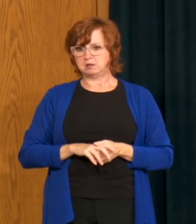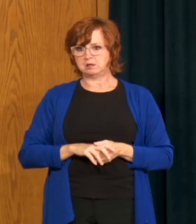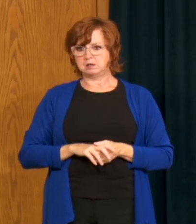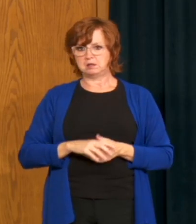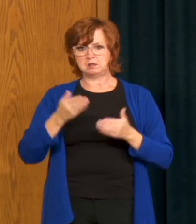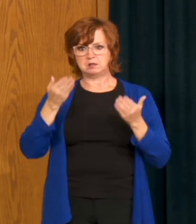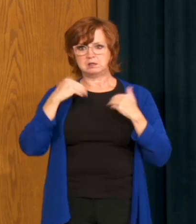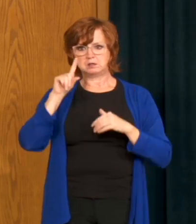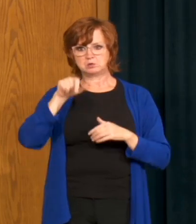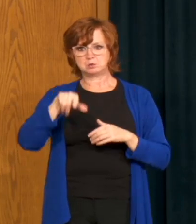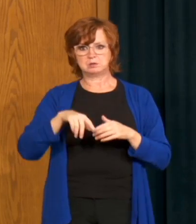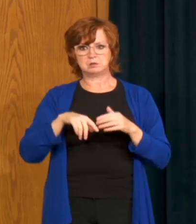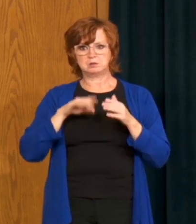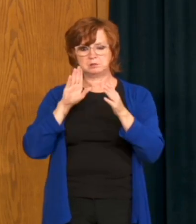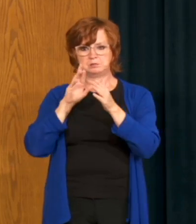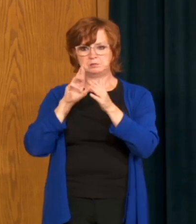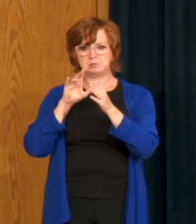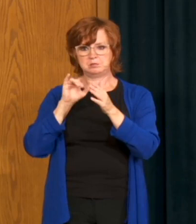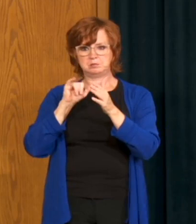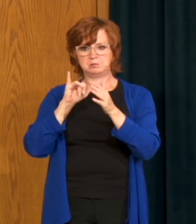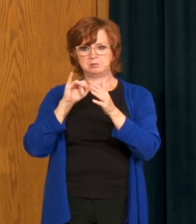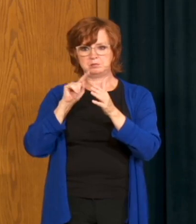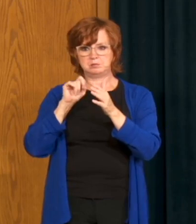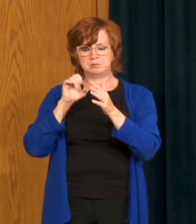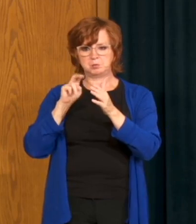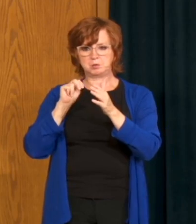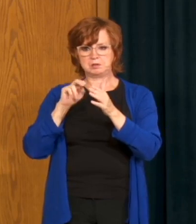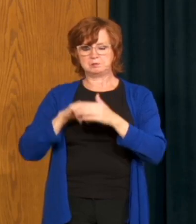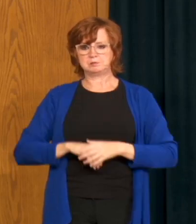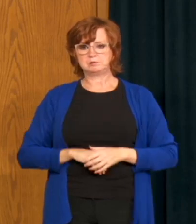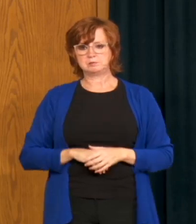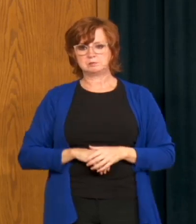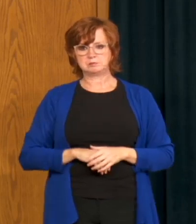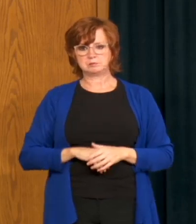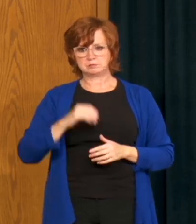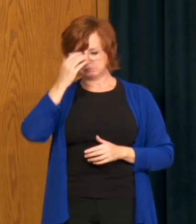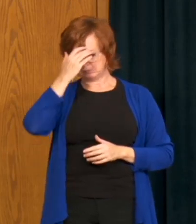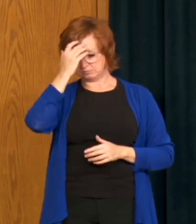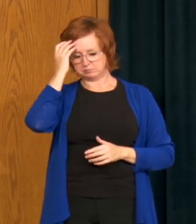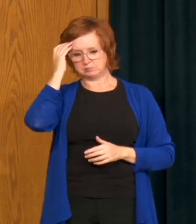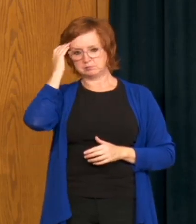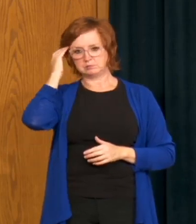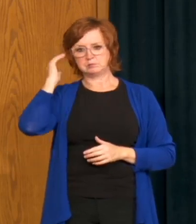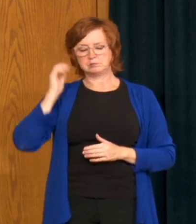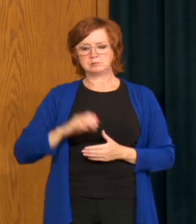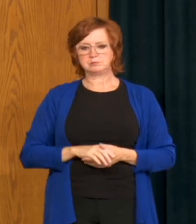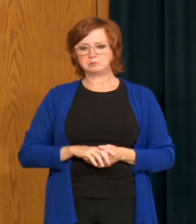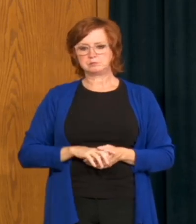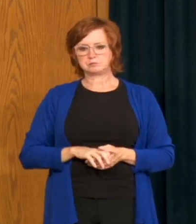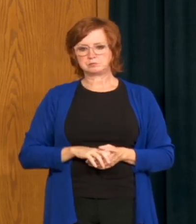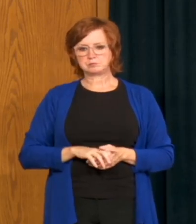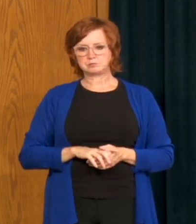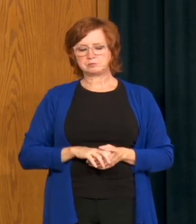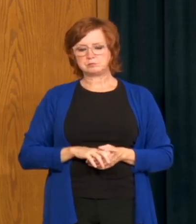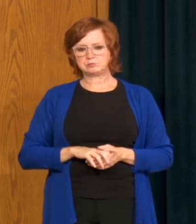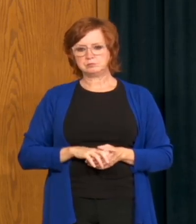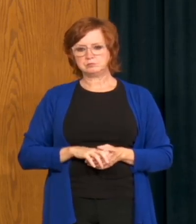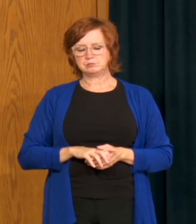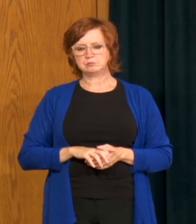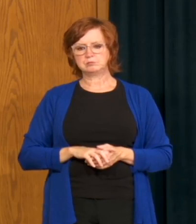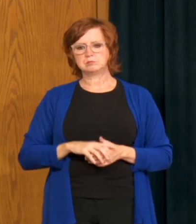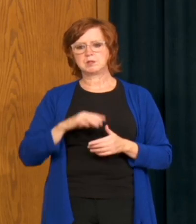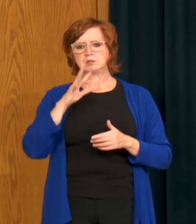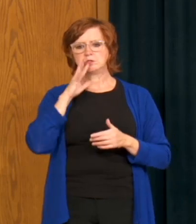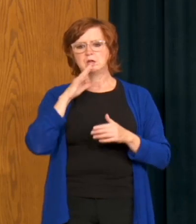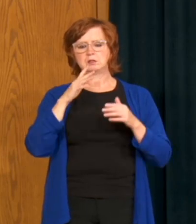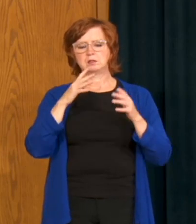Take our next question in the room. Britton? So obviously the Rider Hub City came out, and can you just go into specifics